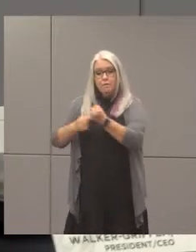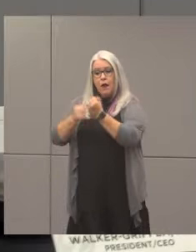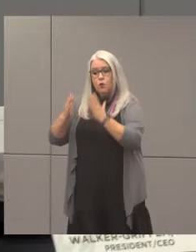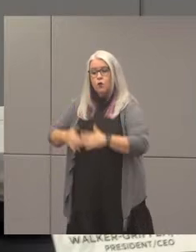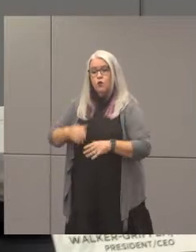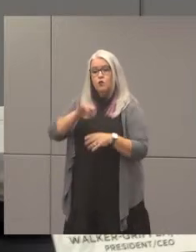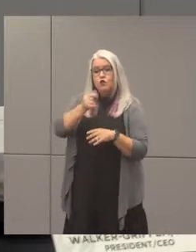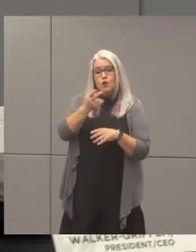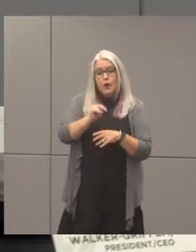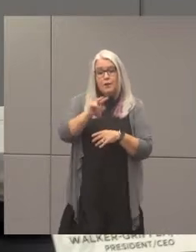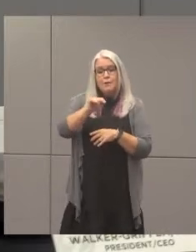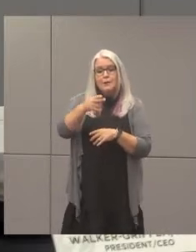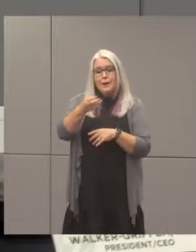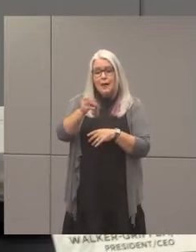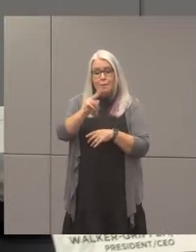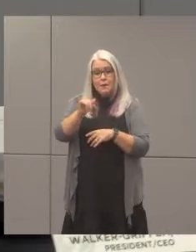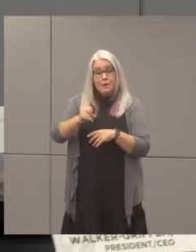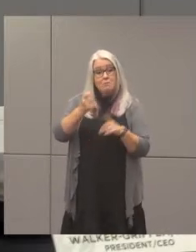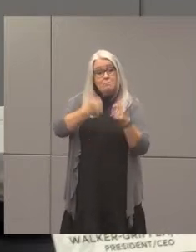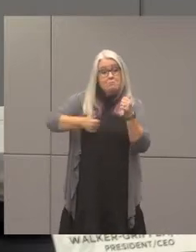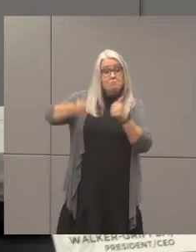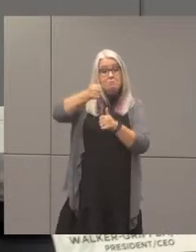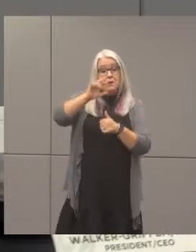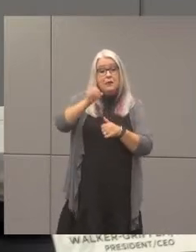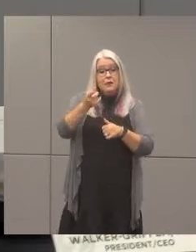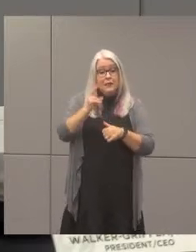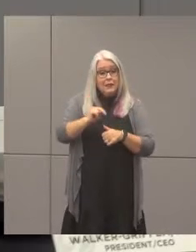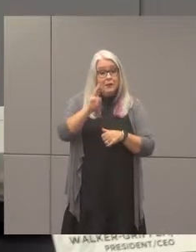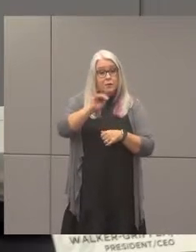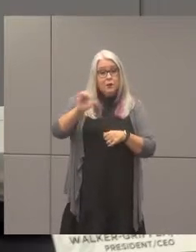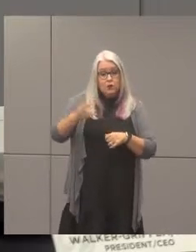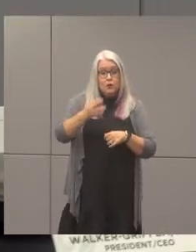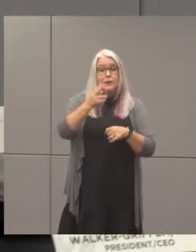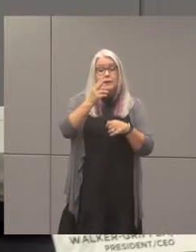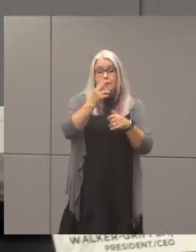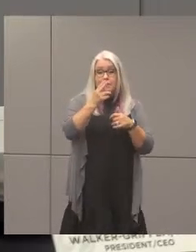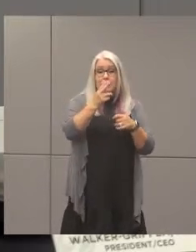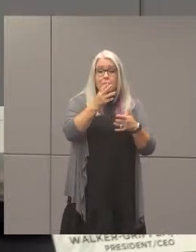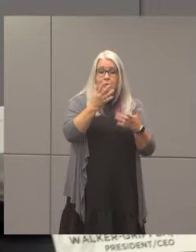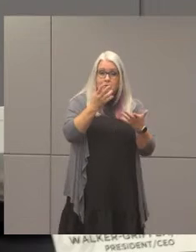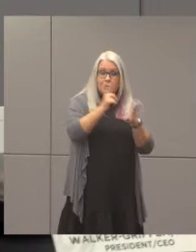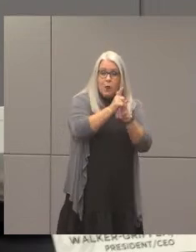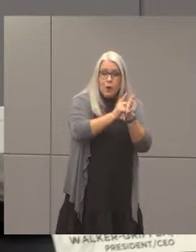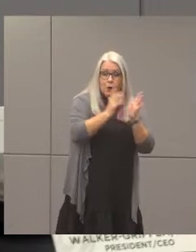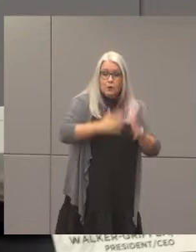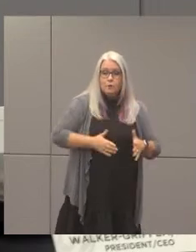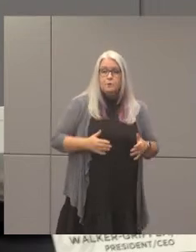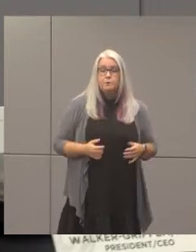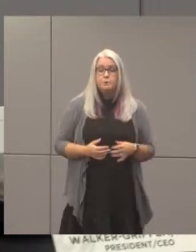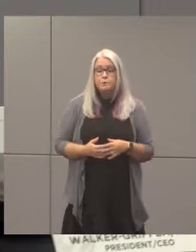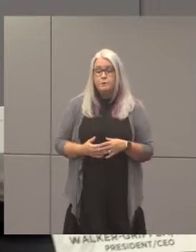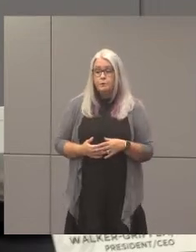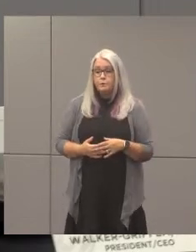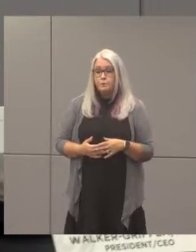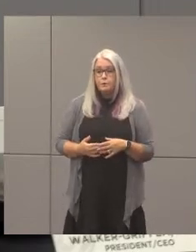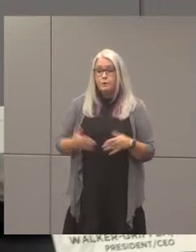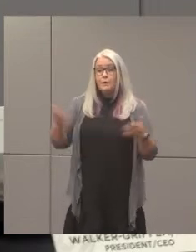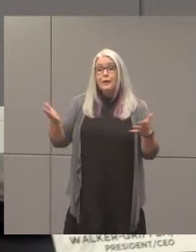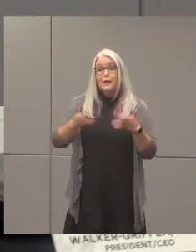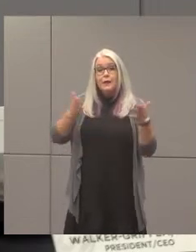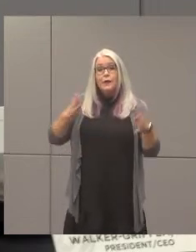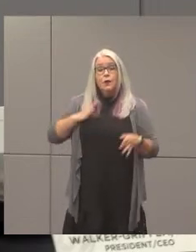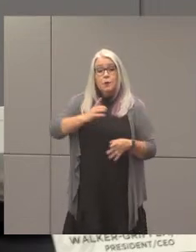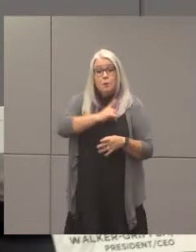who was at the time considered the dean of Michigan's education lawyers. During the time that we represented the college as board legal counsel, we never lost a